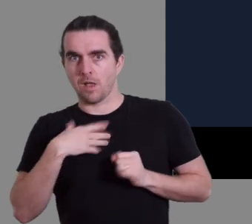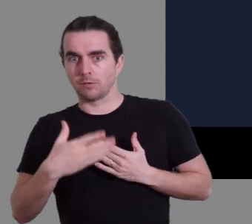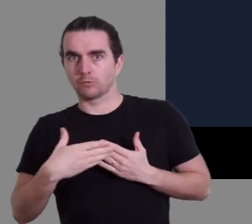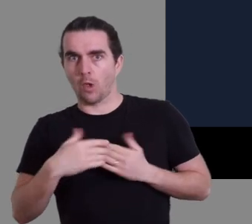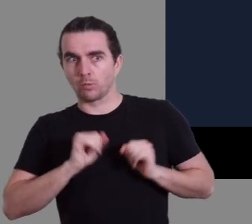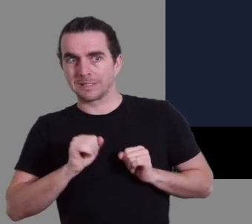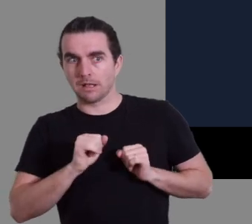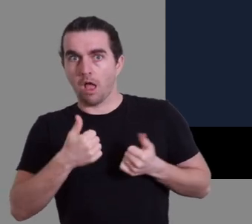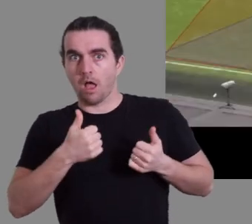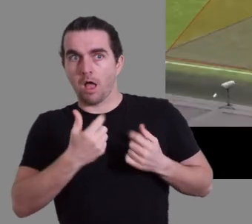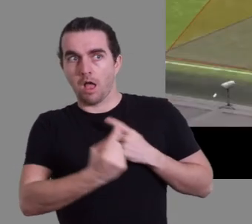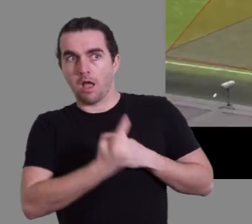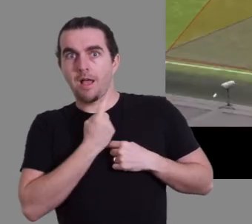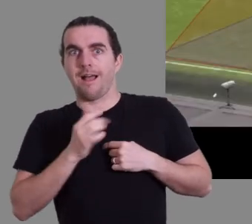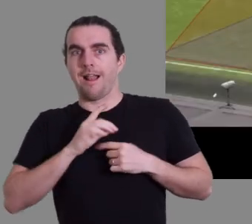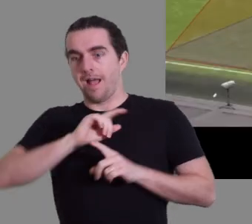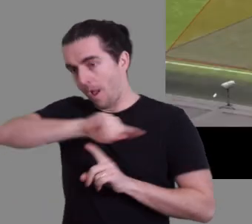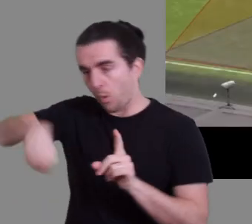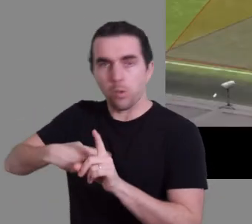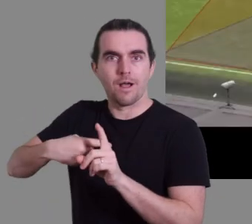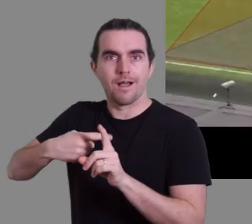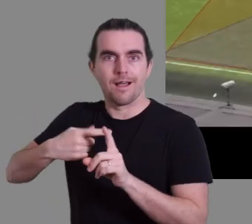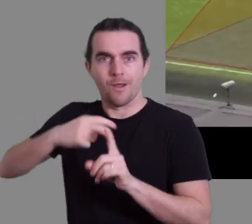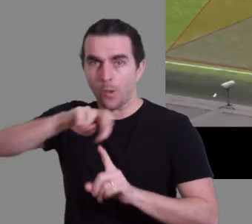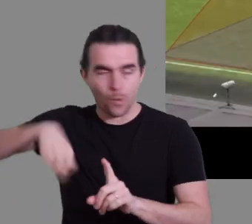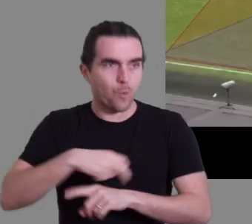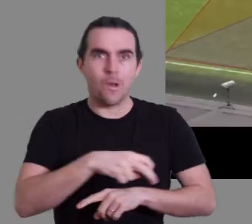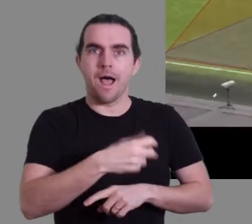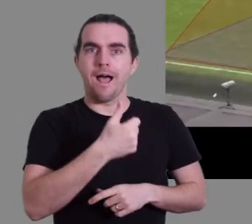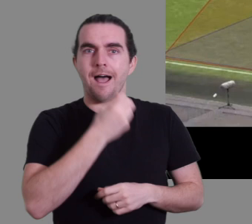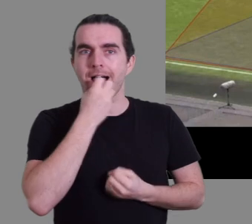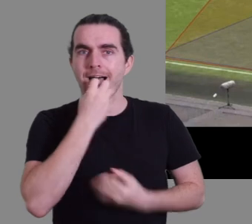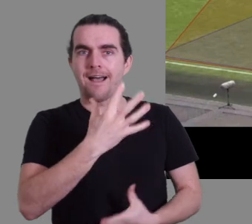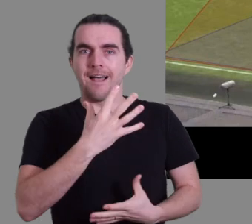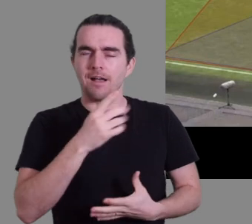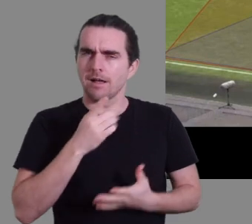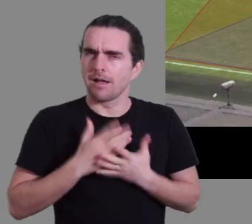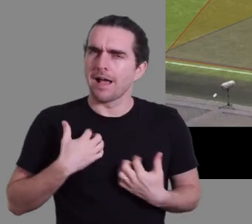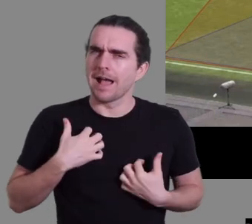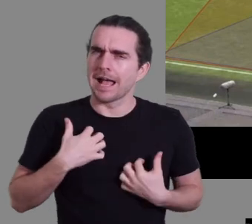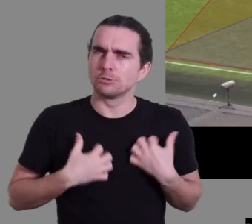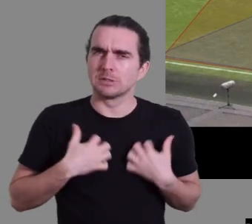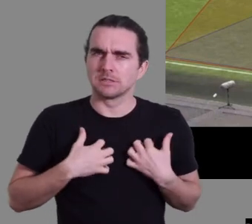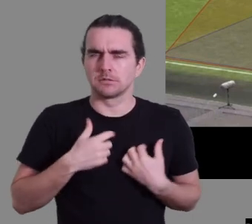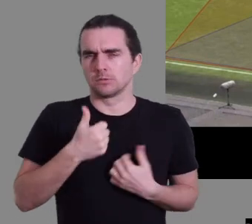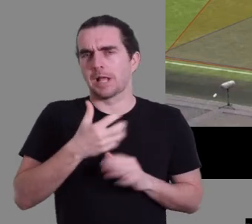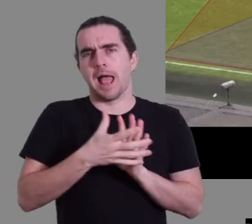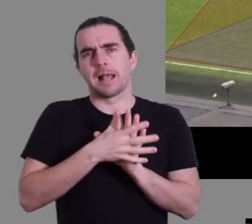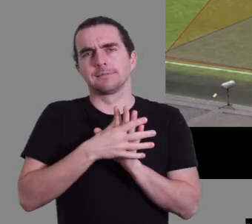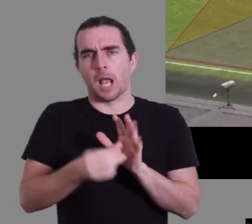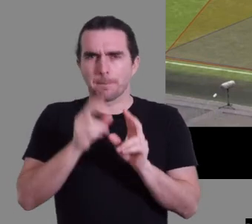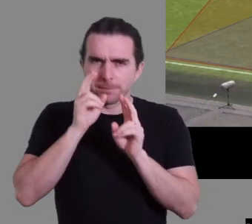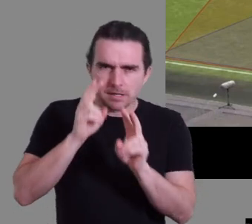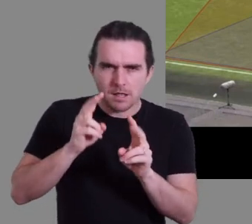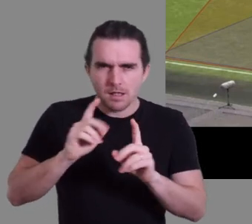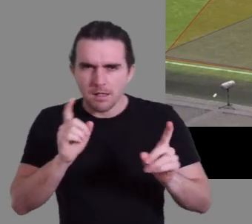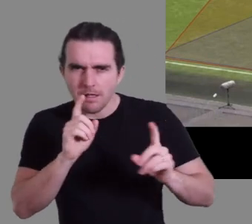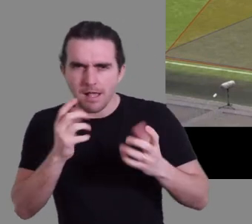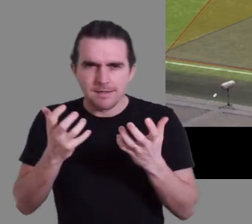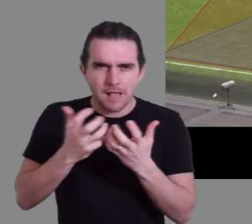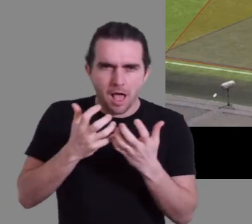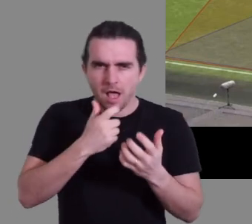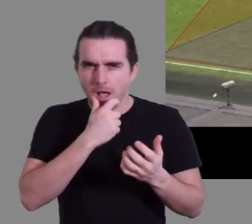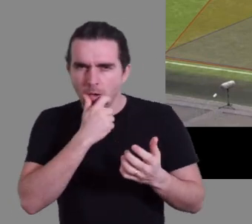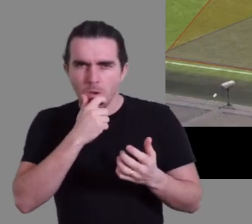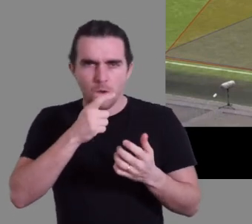cutting across in that way. And again, here you're looking at it. Now, this is interesting as well, because this is a good example here where we've maybe